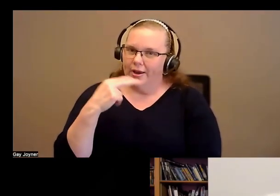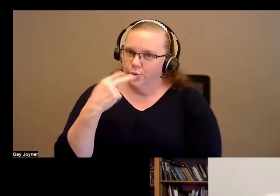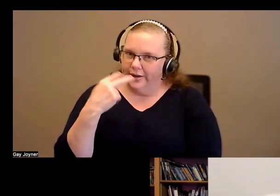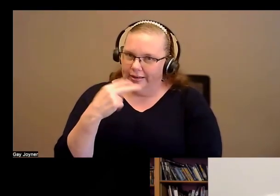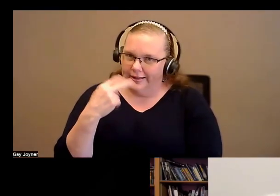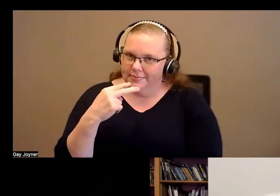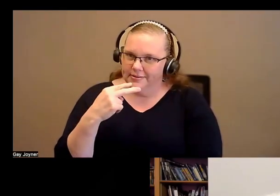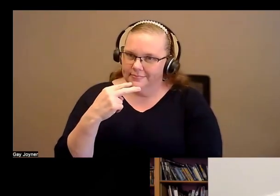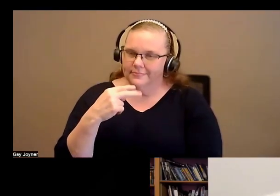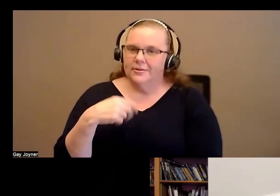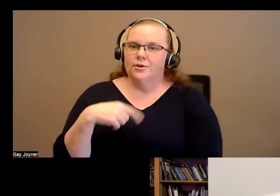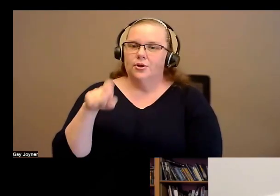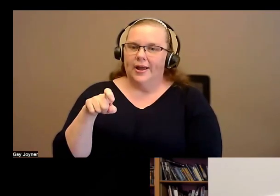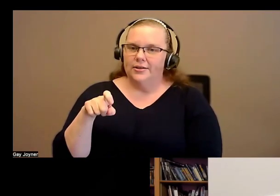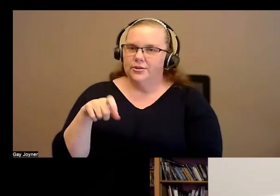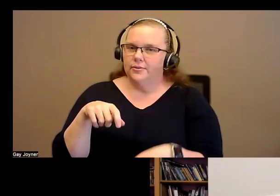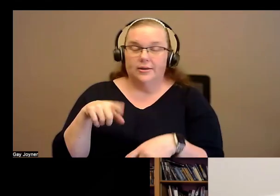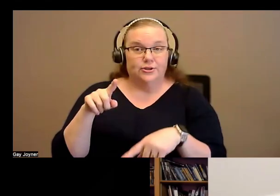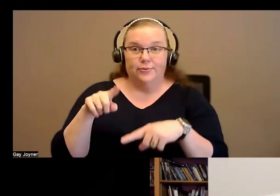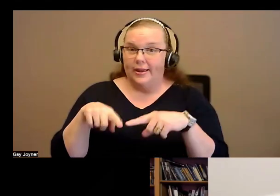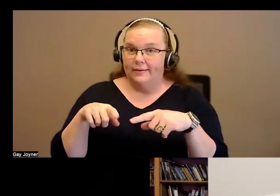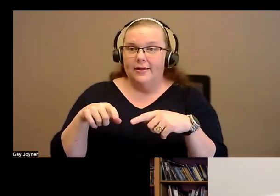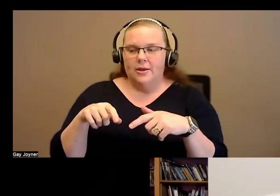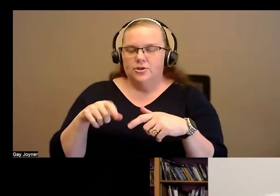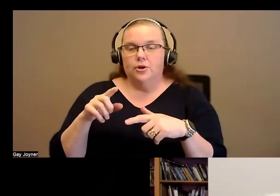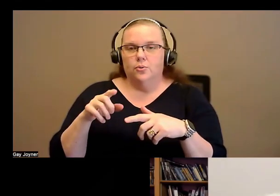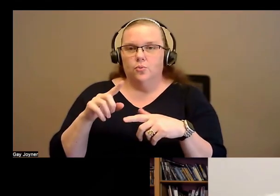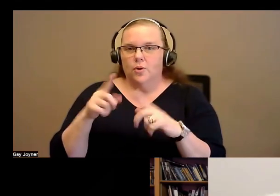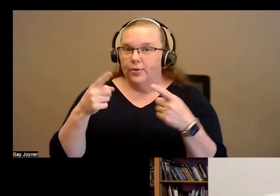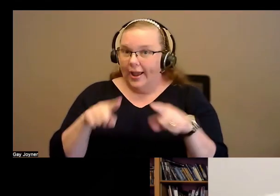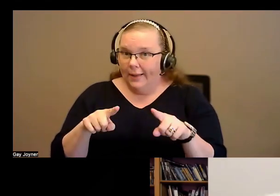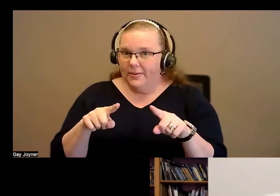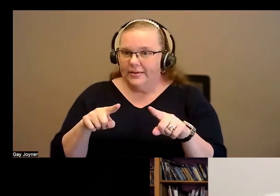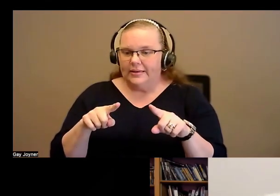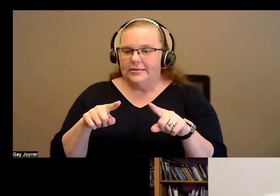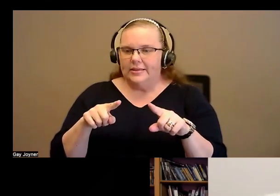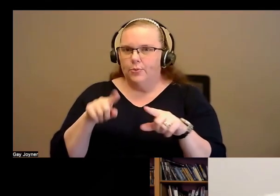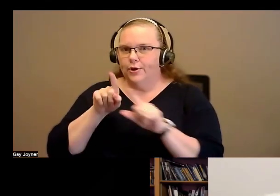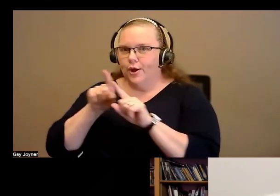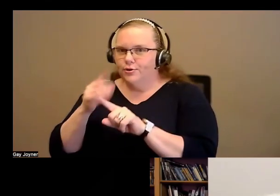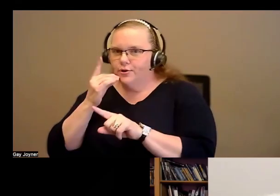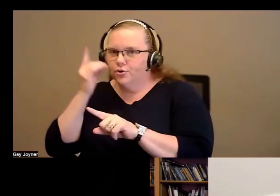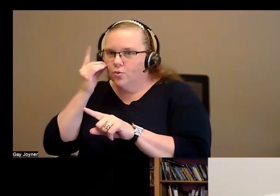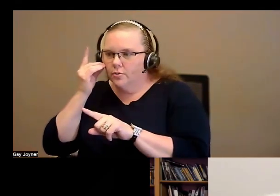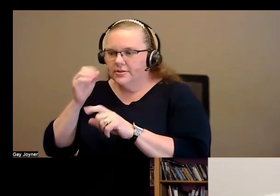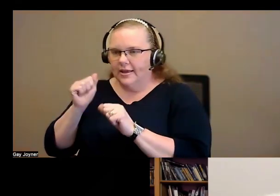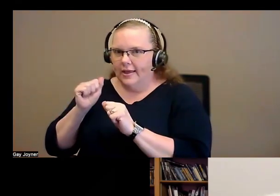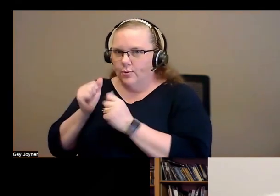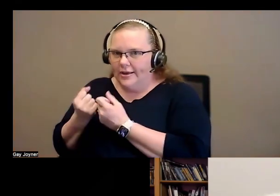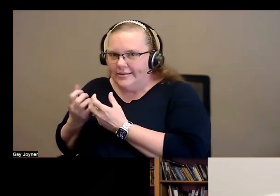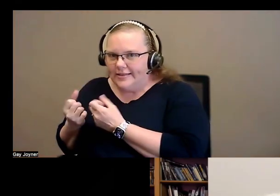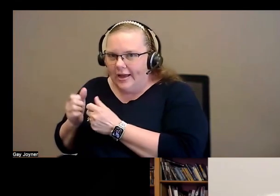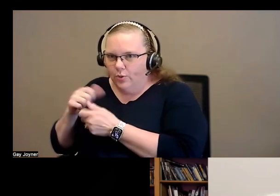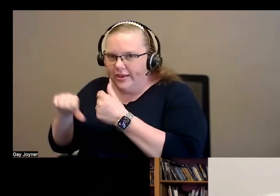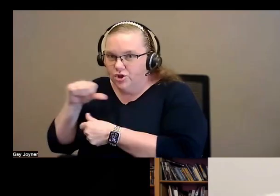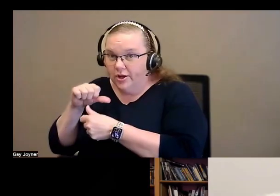and you had to read lips. Oh boy. You had to, so what would happen is they would go to their dorms and they